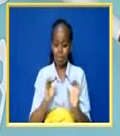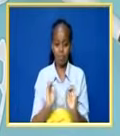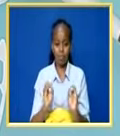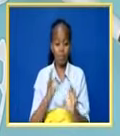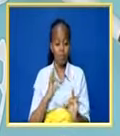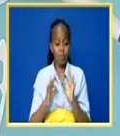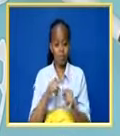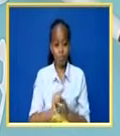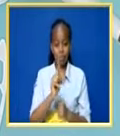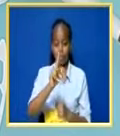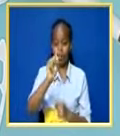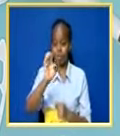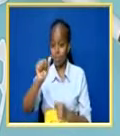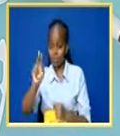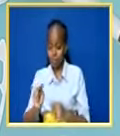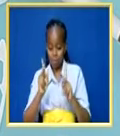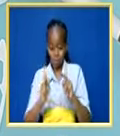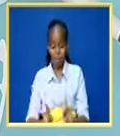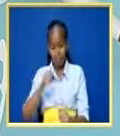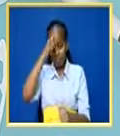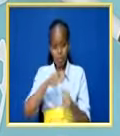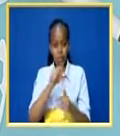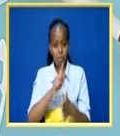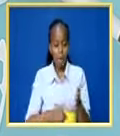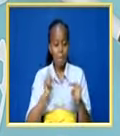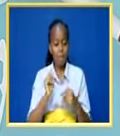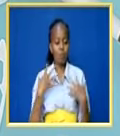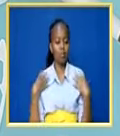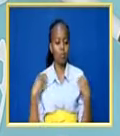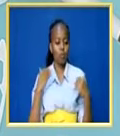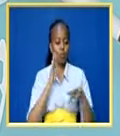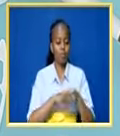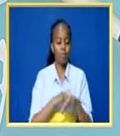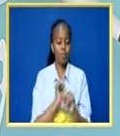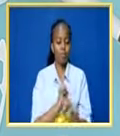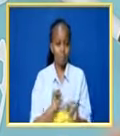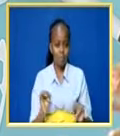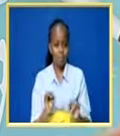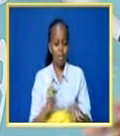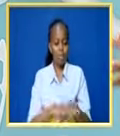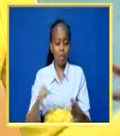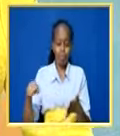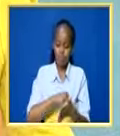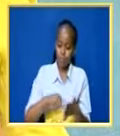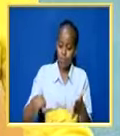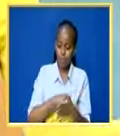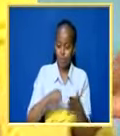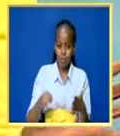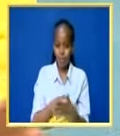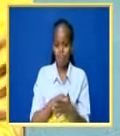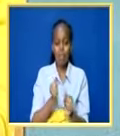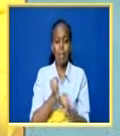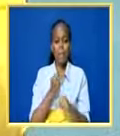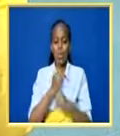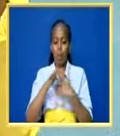if you're an adolescent, remember, you have to practice good grooming. When you brush your shoes, actually, they used to just make the